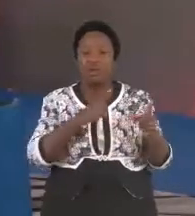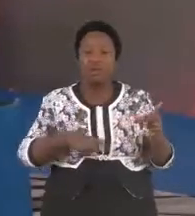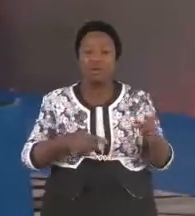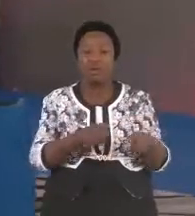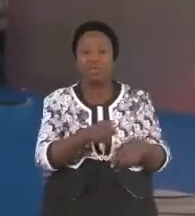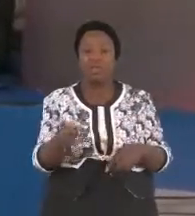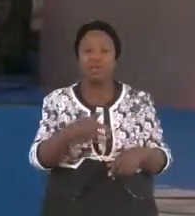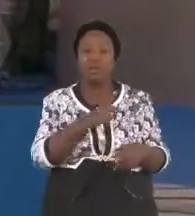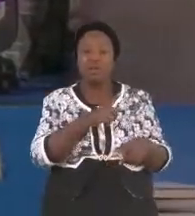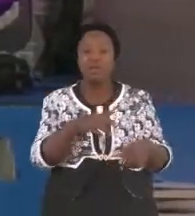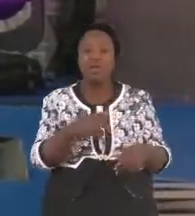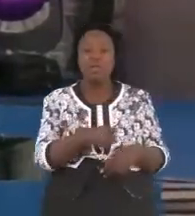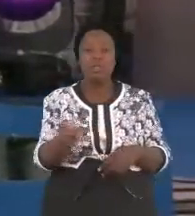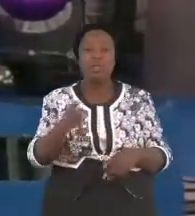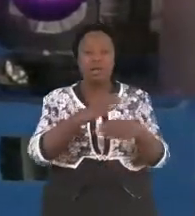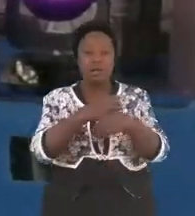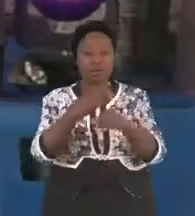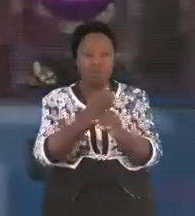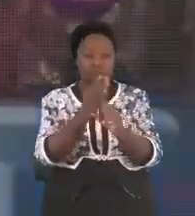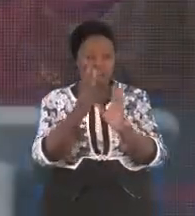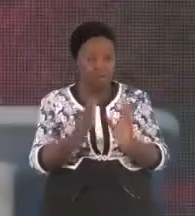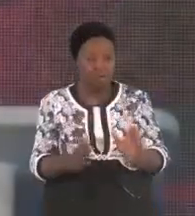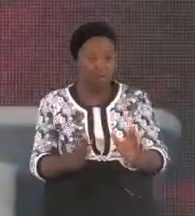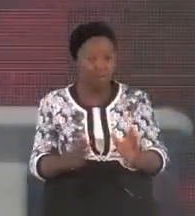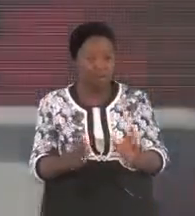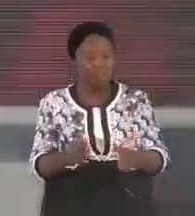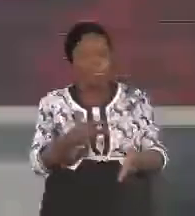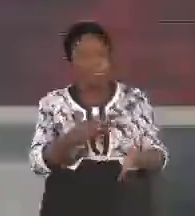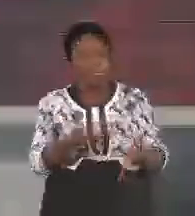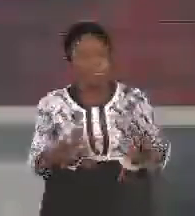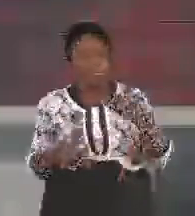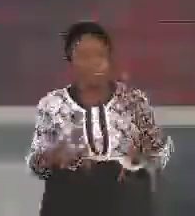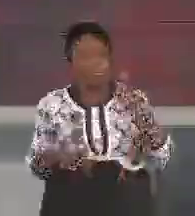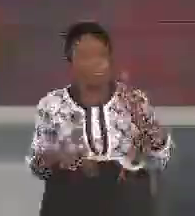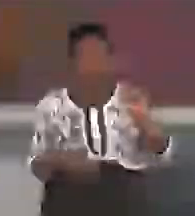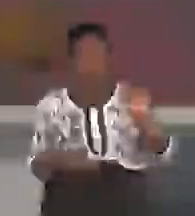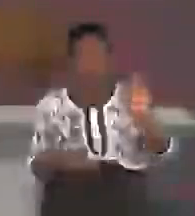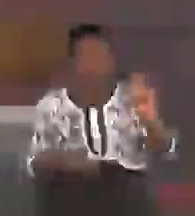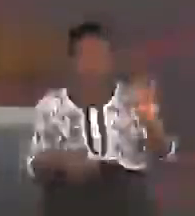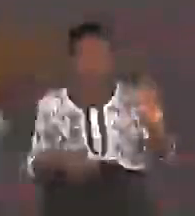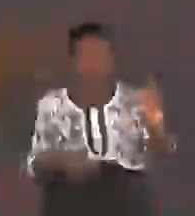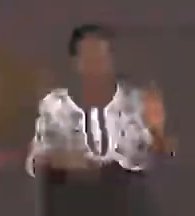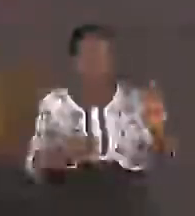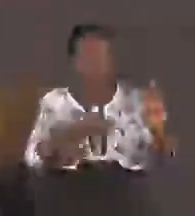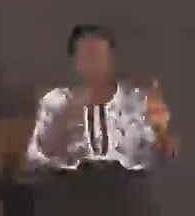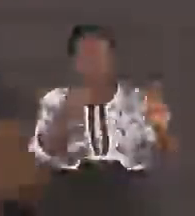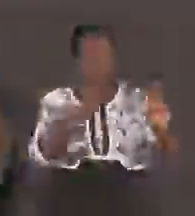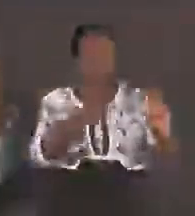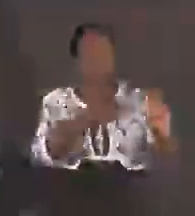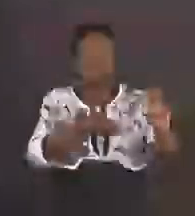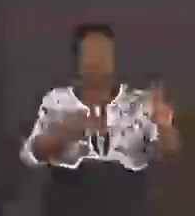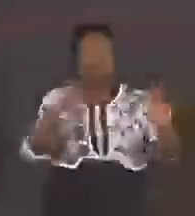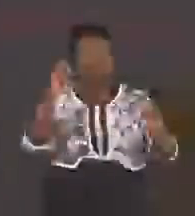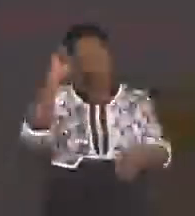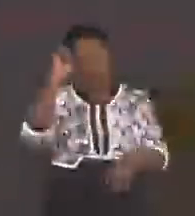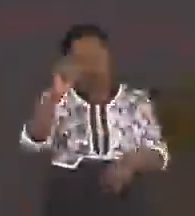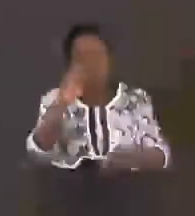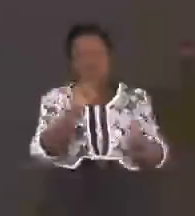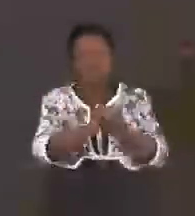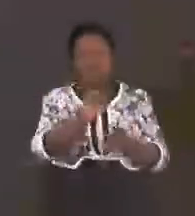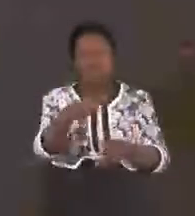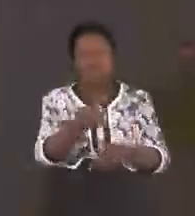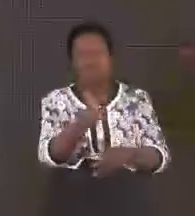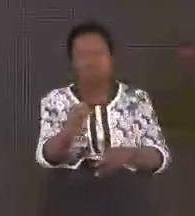creator. And then he tells us in verse 17, it says, and he, that's John, shall go before